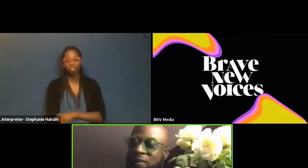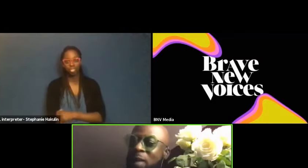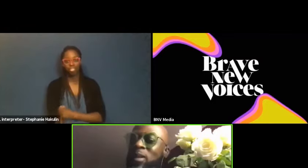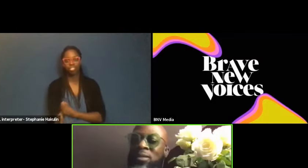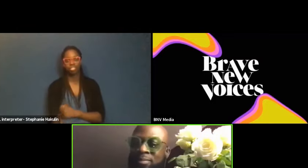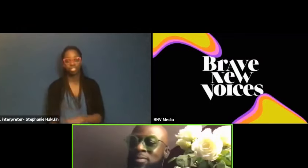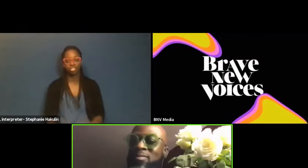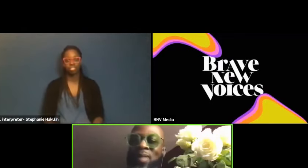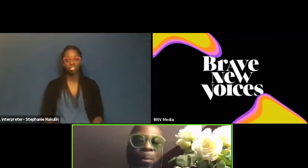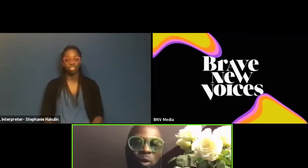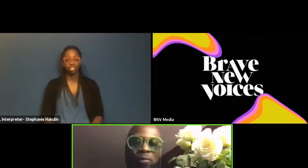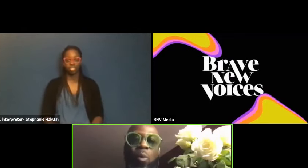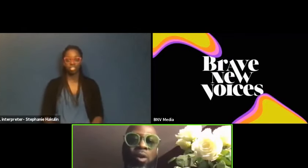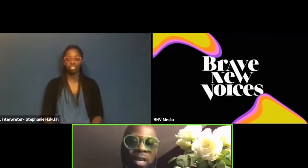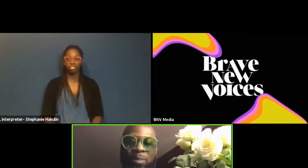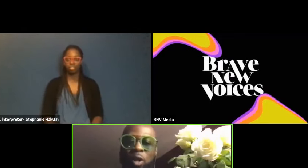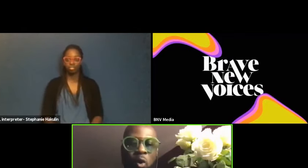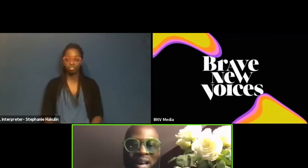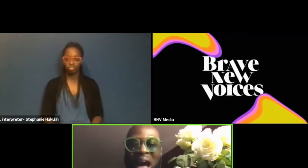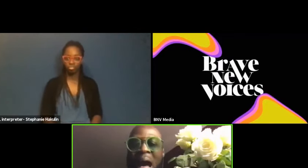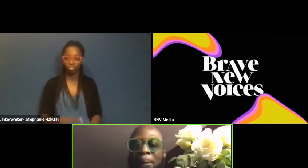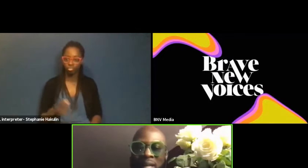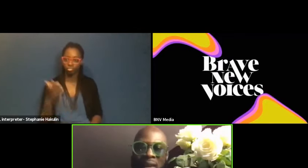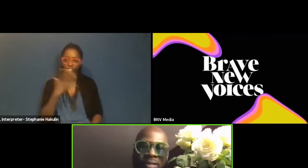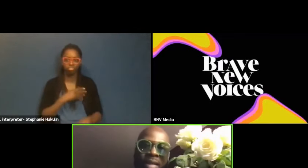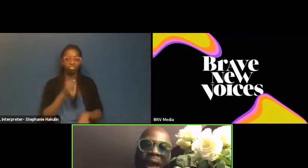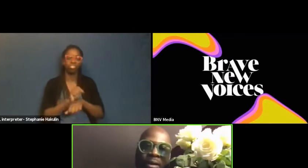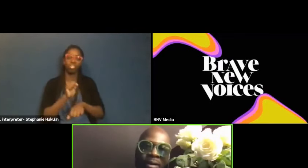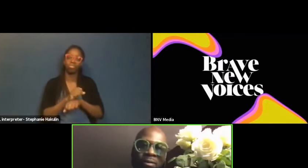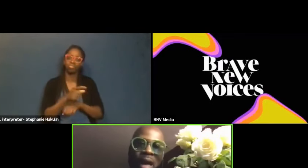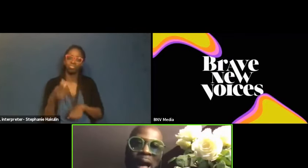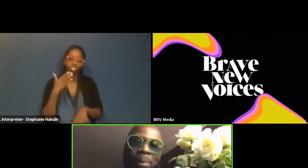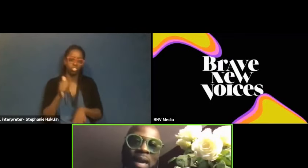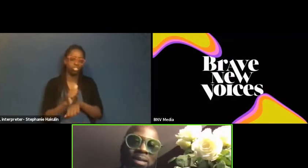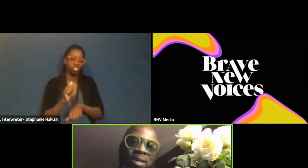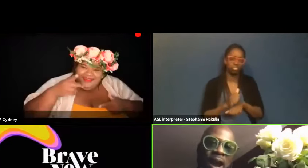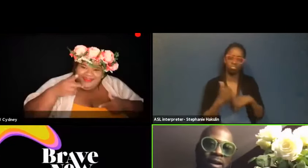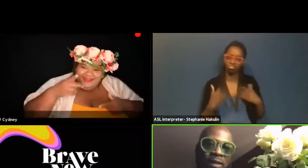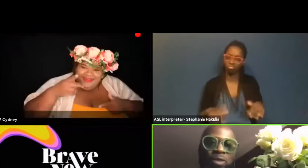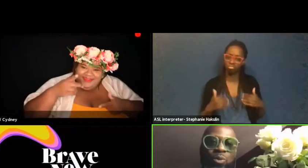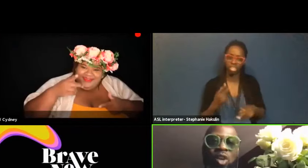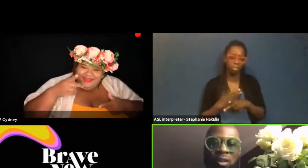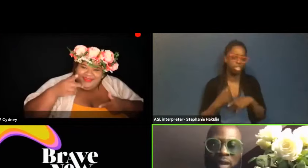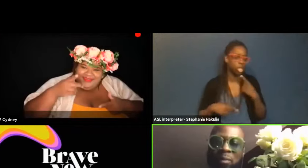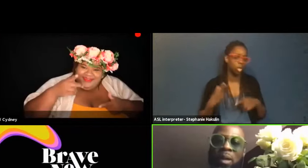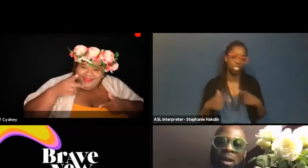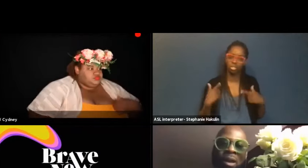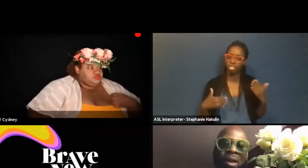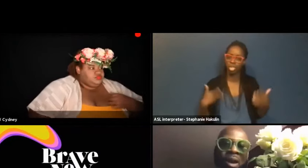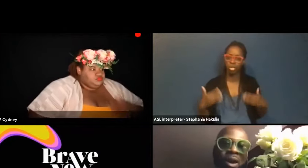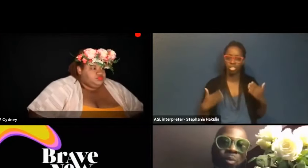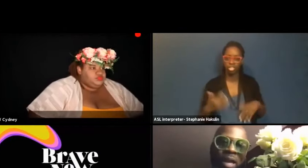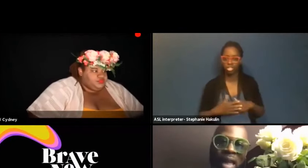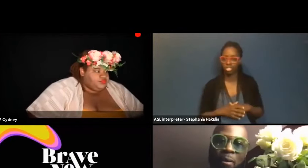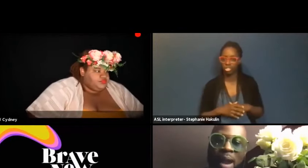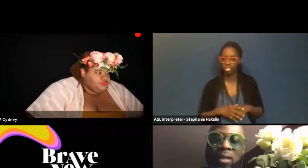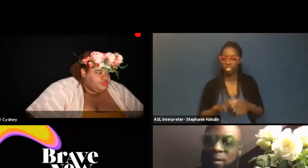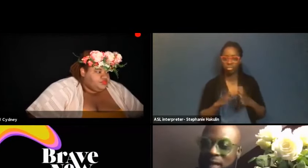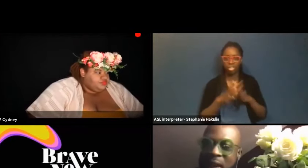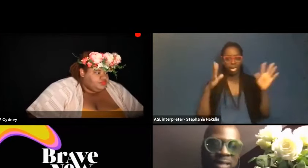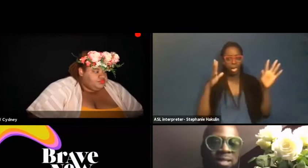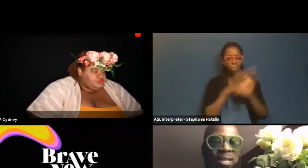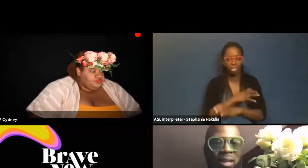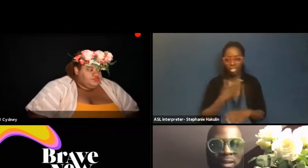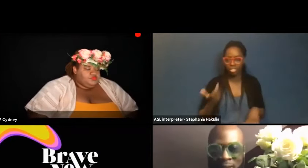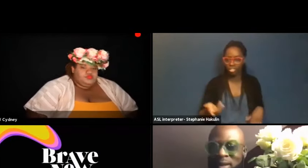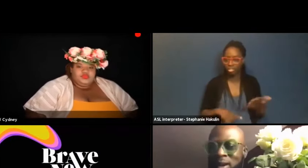Beautiful work, family. Beautiful work. Keep it going. Complicate the narrative. Complicate the narrative. That's what y'all are giving me right now, and I